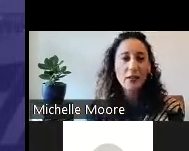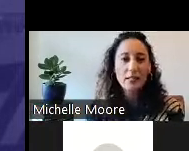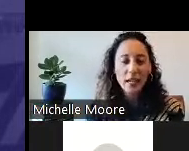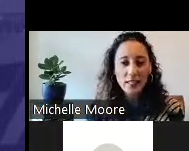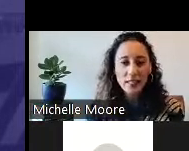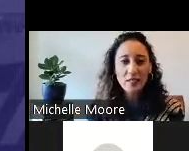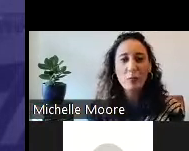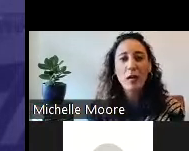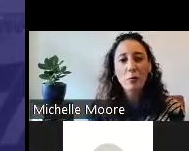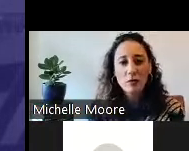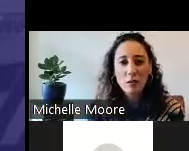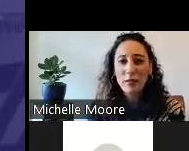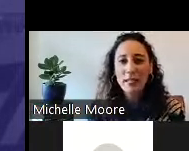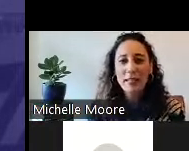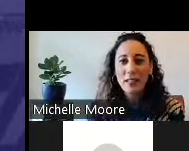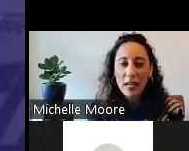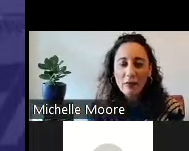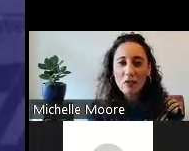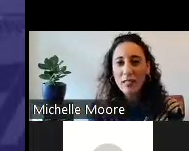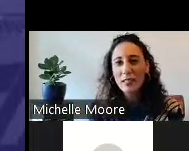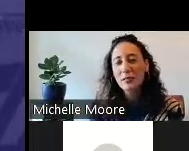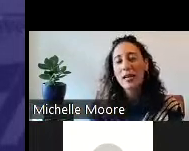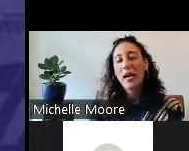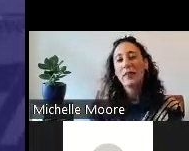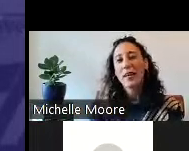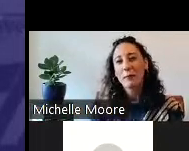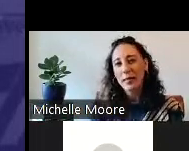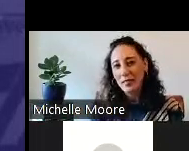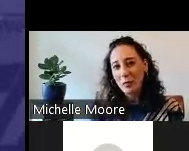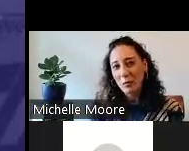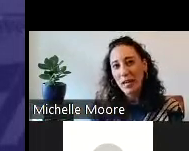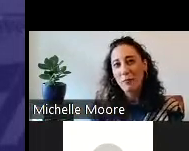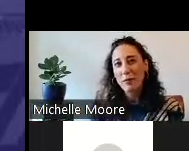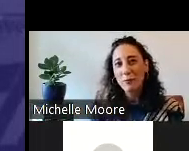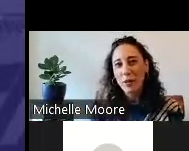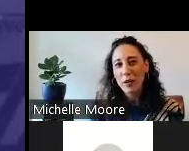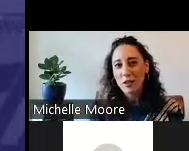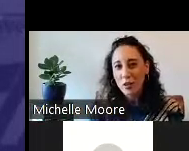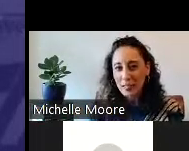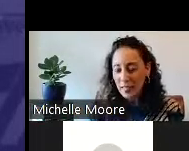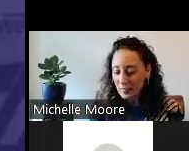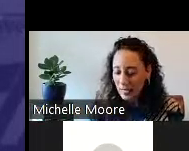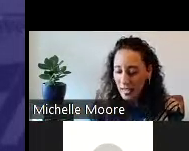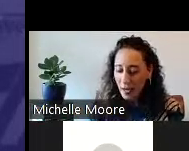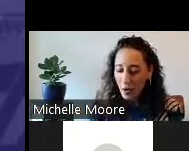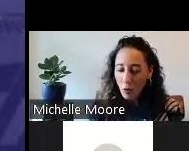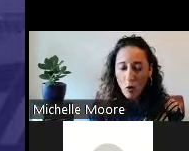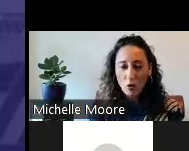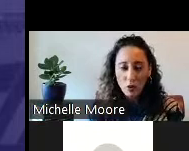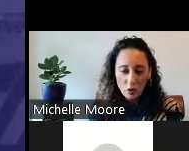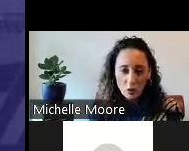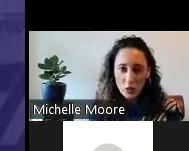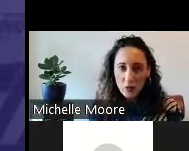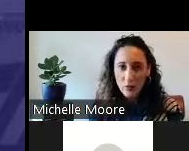It's fantastic that we are also being live streamed, and that means that we have people that are joining us all